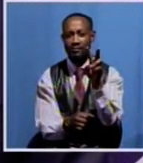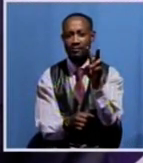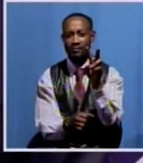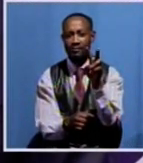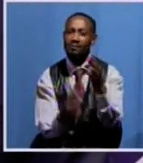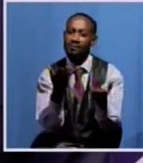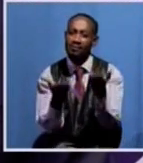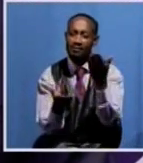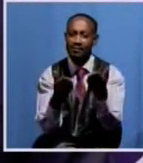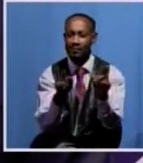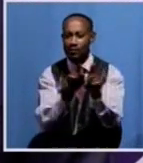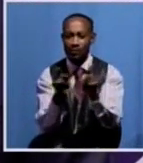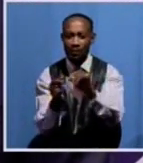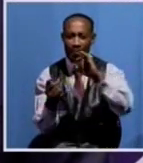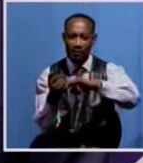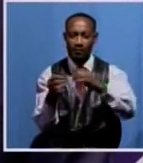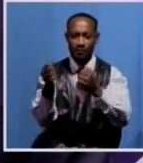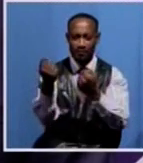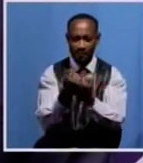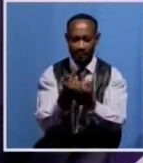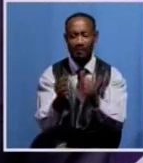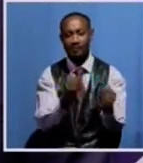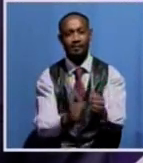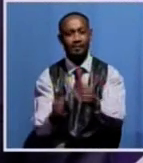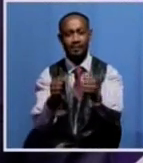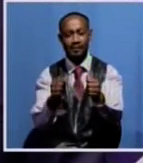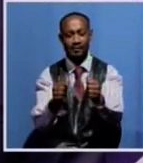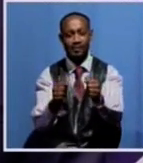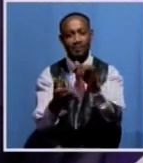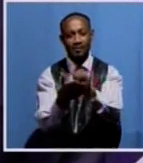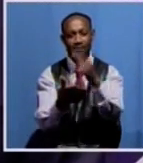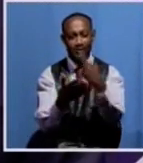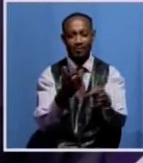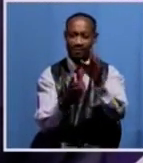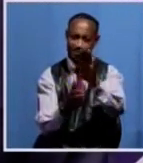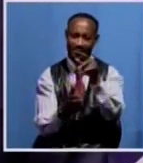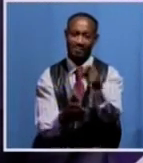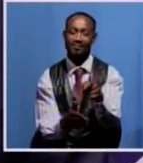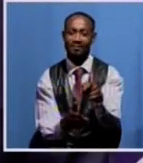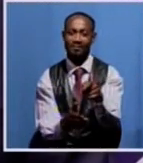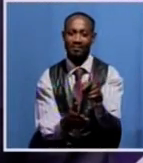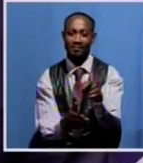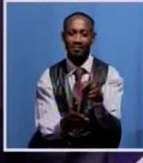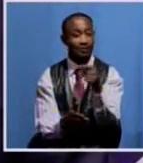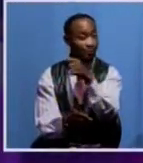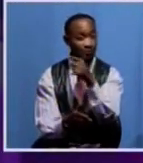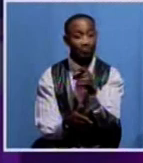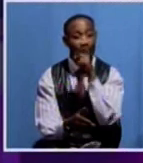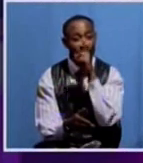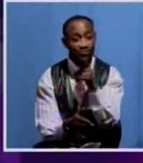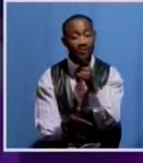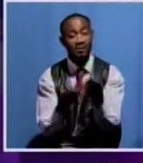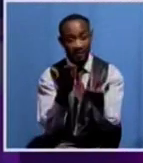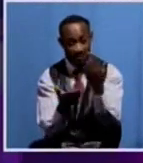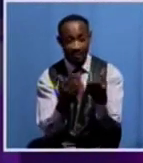perhaps even the social support system. So that's really what it means. That you really don't have, you may have the money,